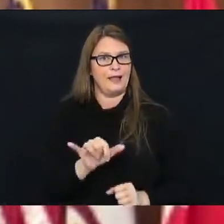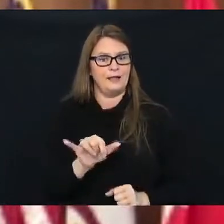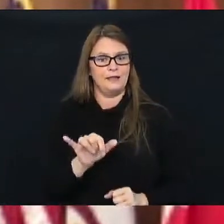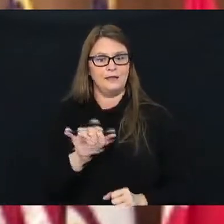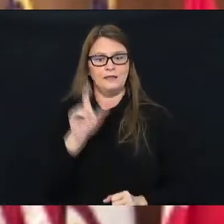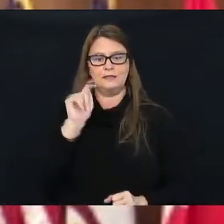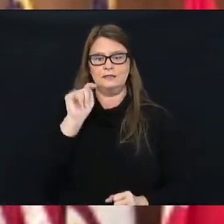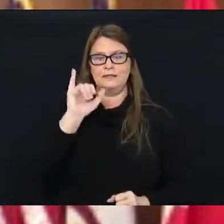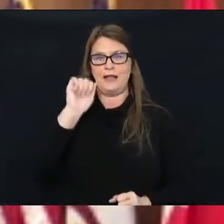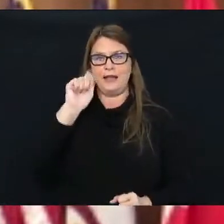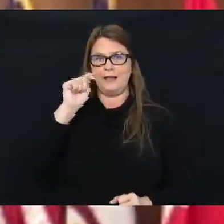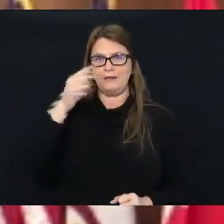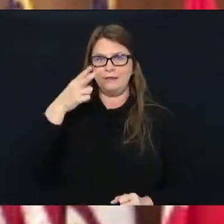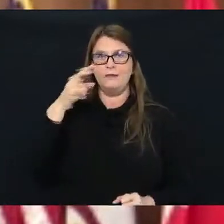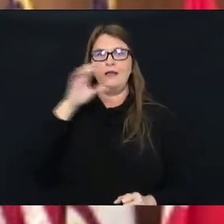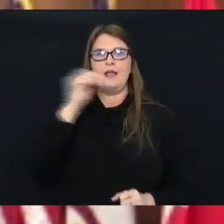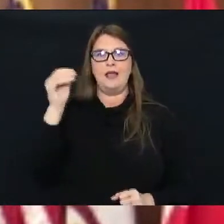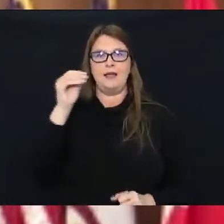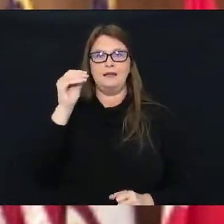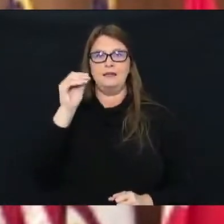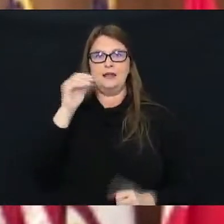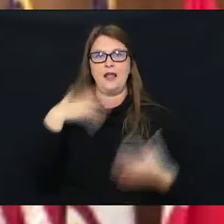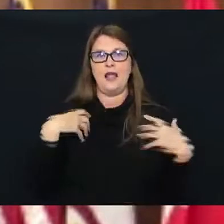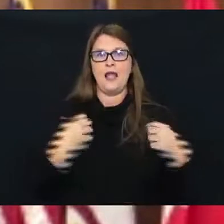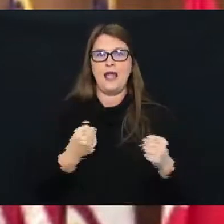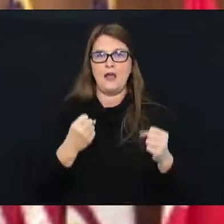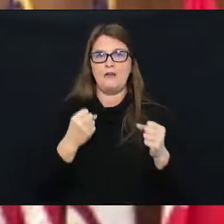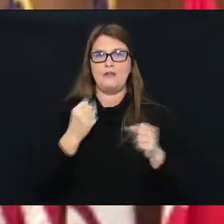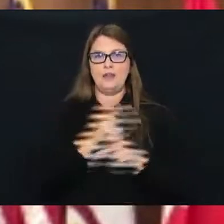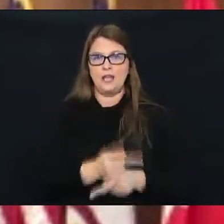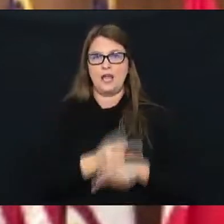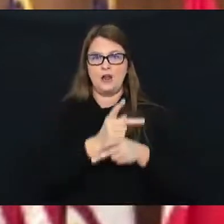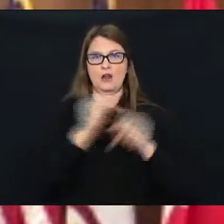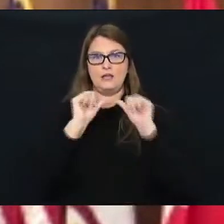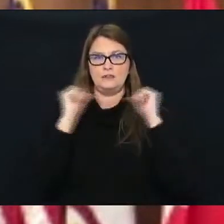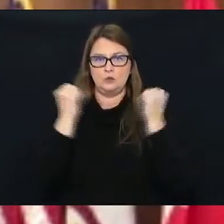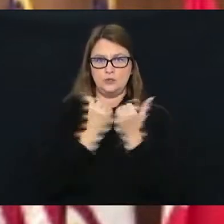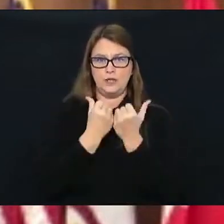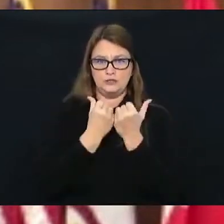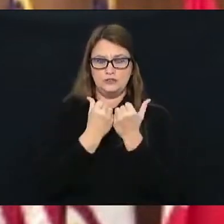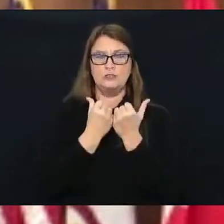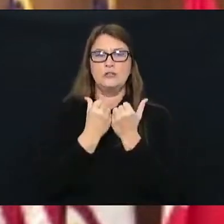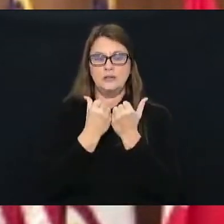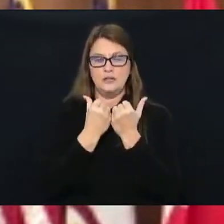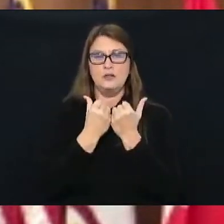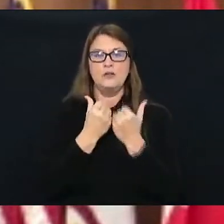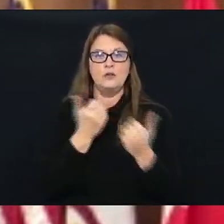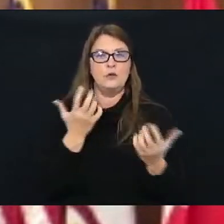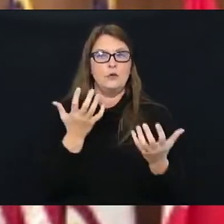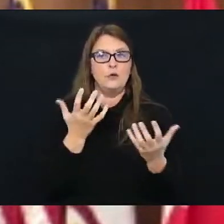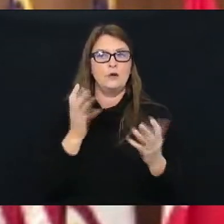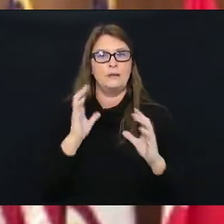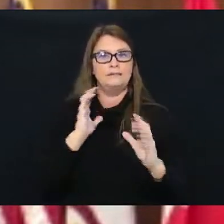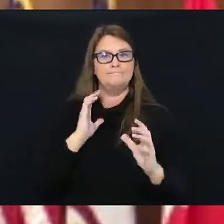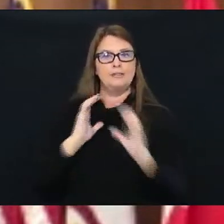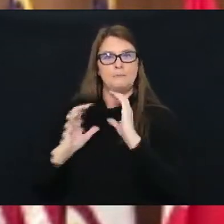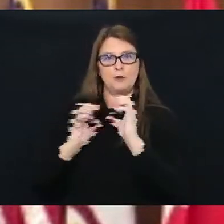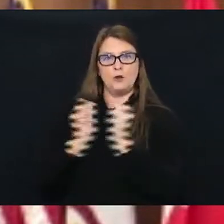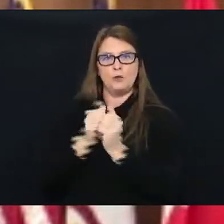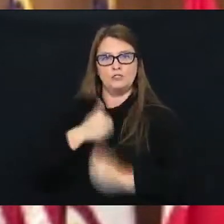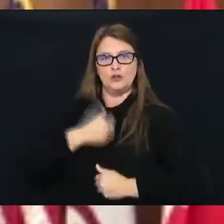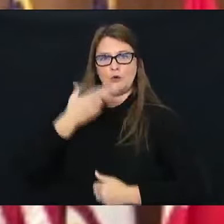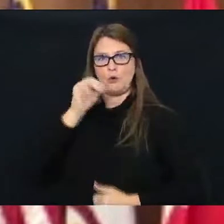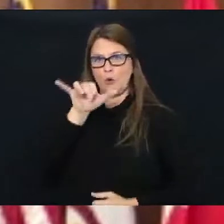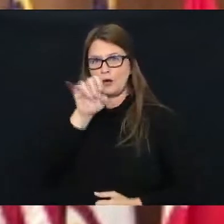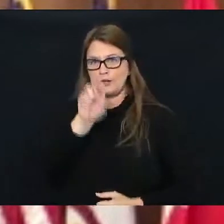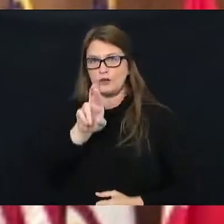GIADF and as well as the Healthcare Association. I've been talking to General Hoyer as well